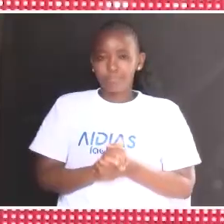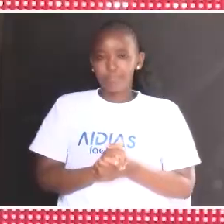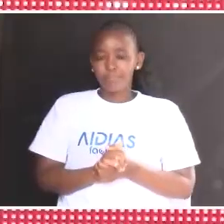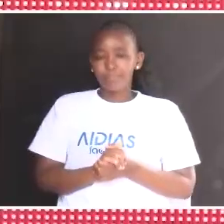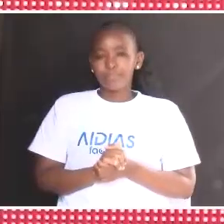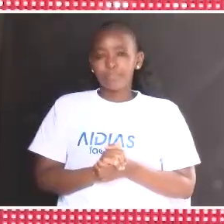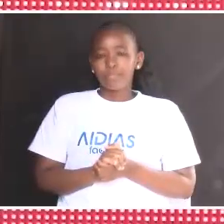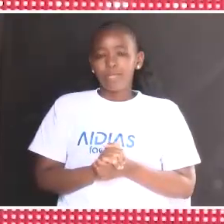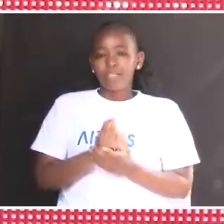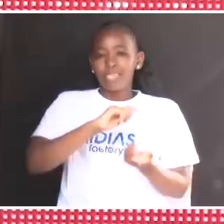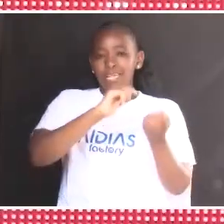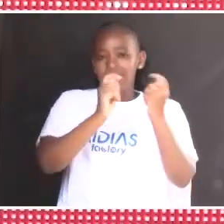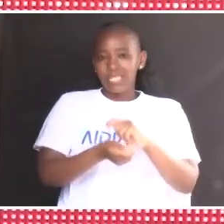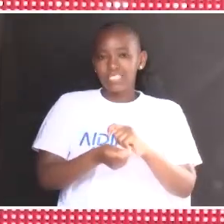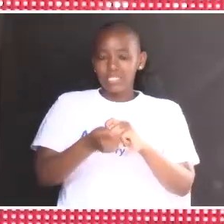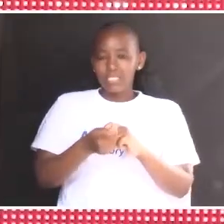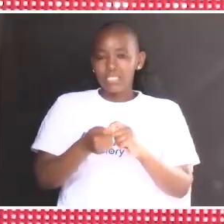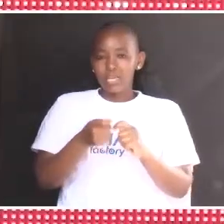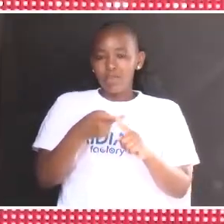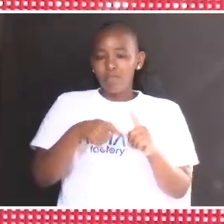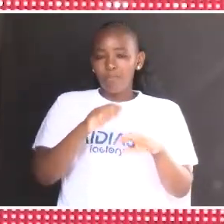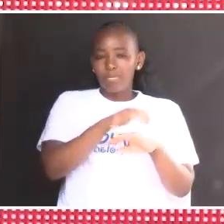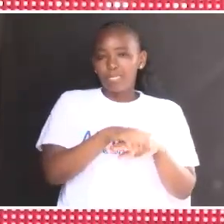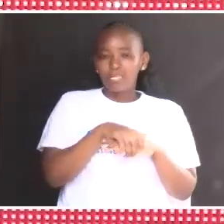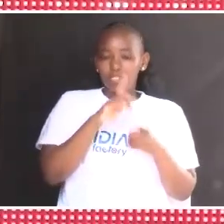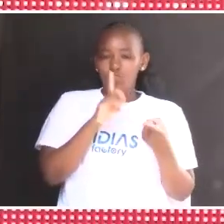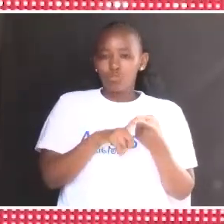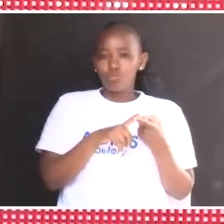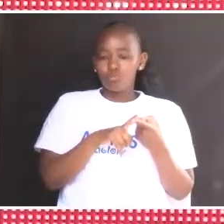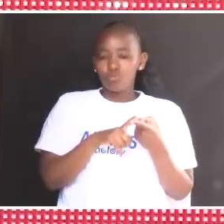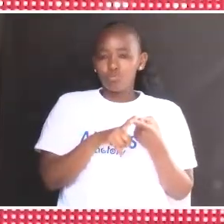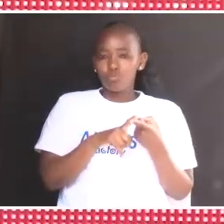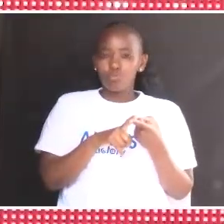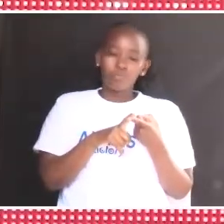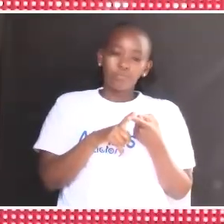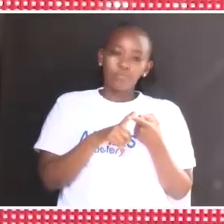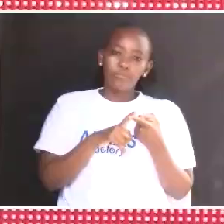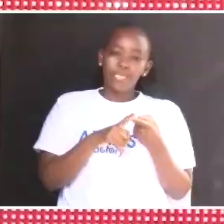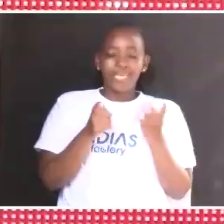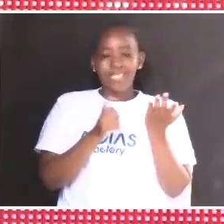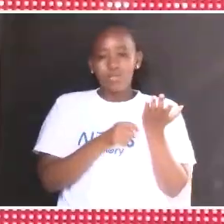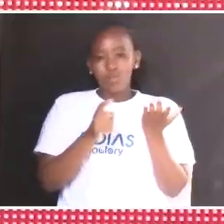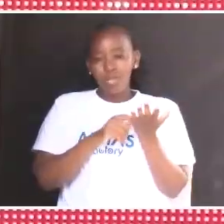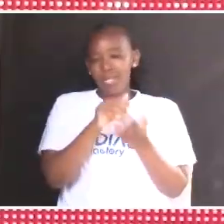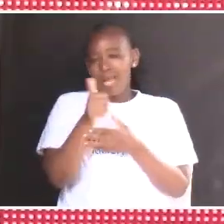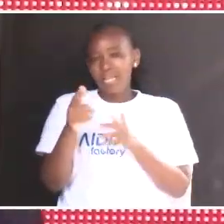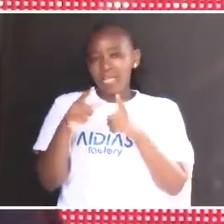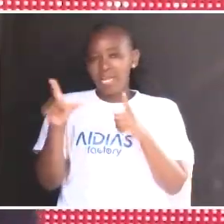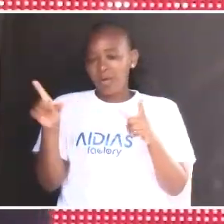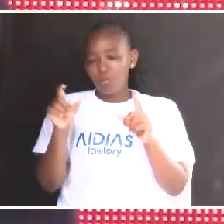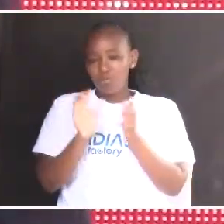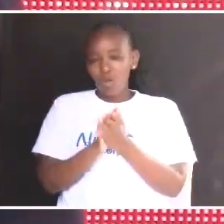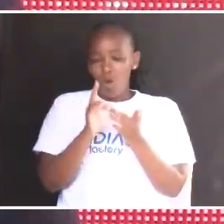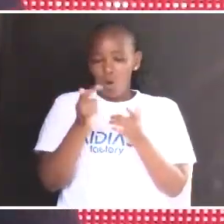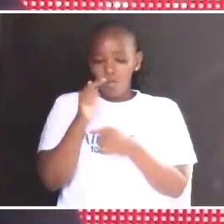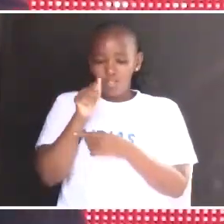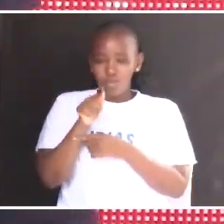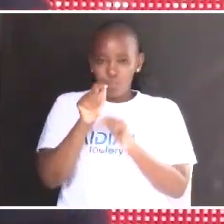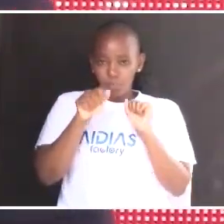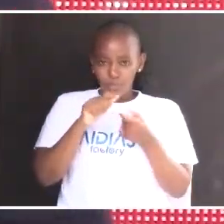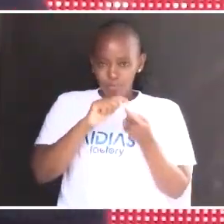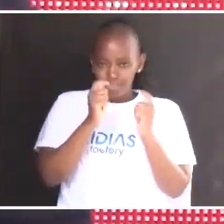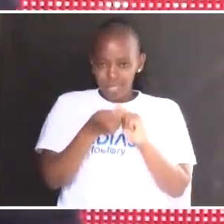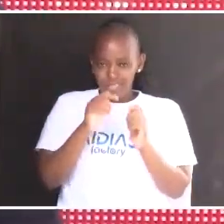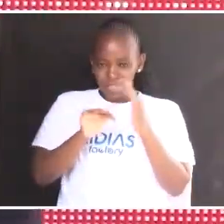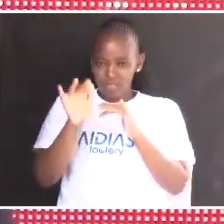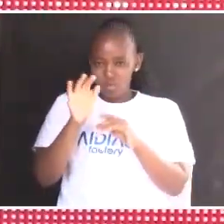you. Translate from English to Kiswahili or any other language. It is only you who can translate your work. It